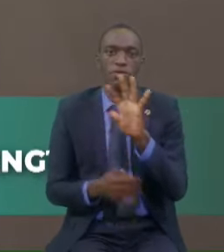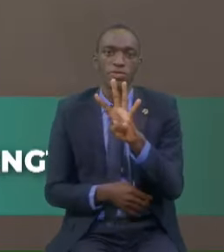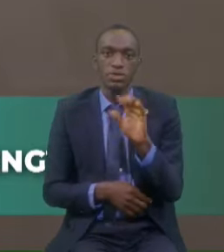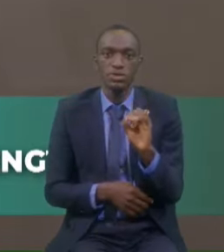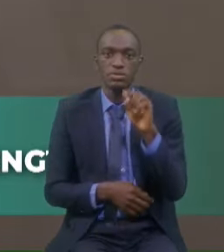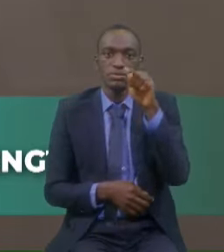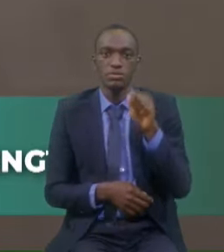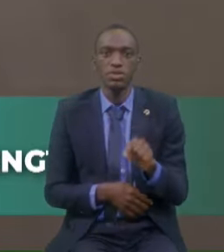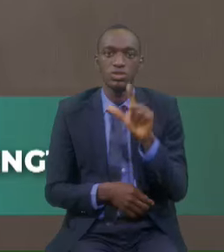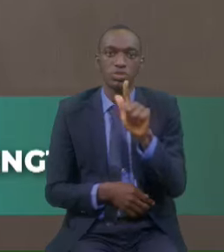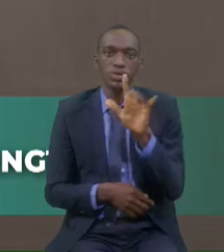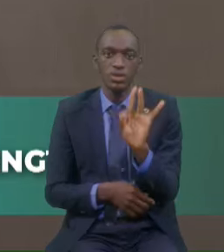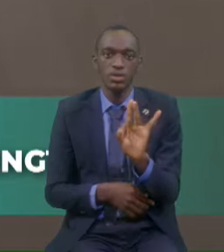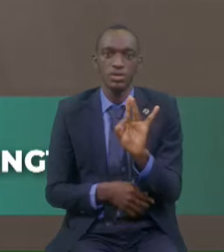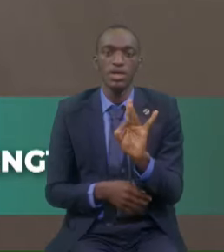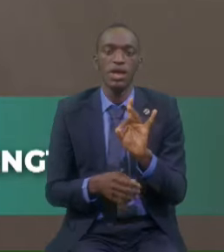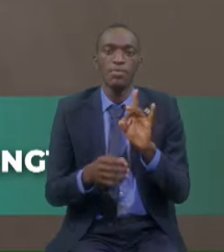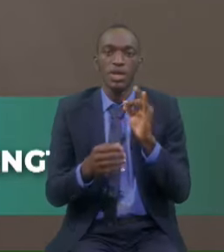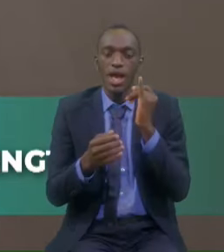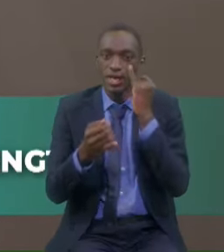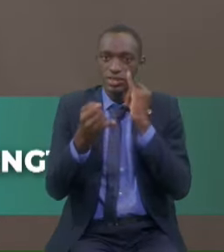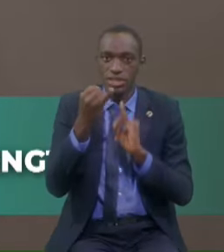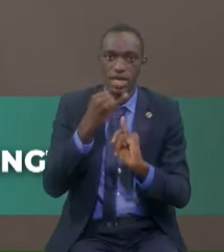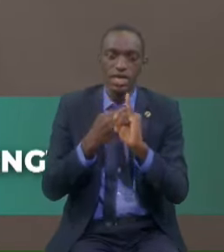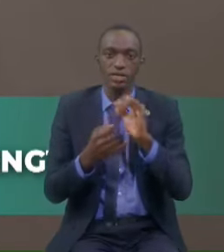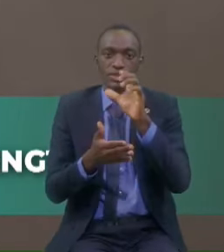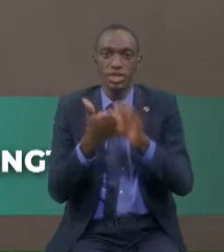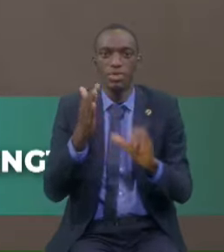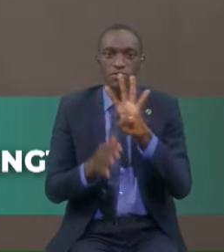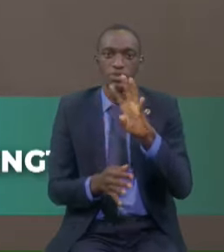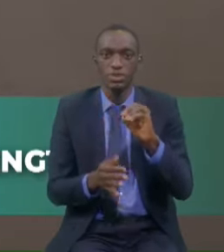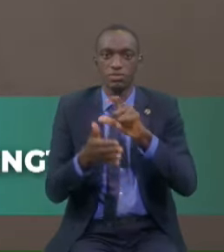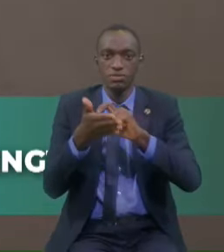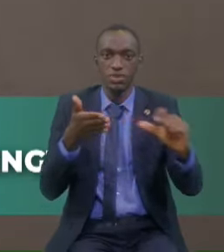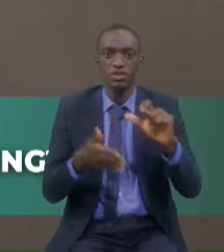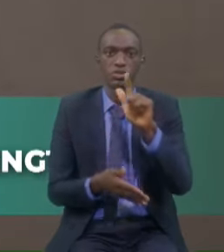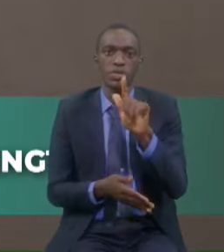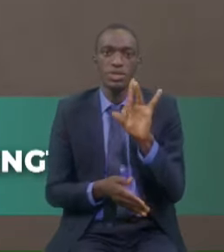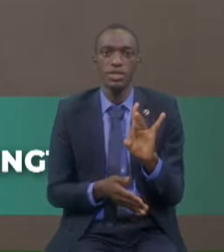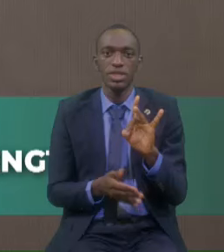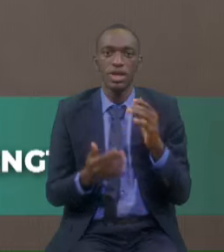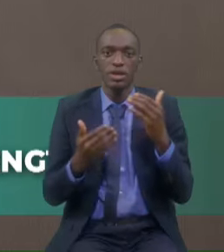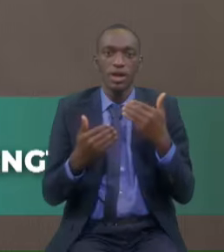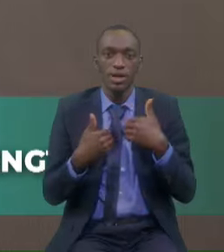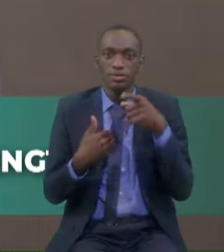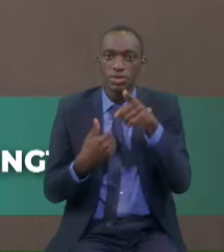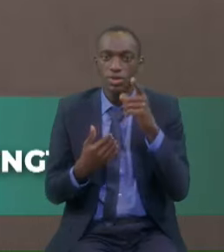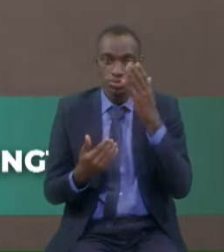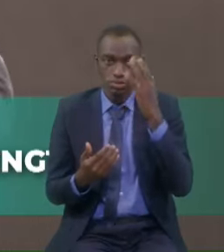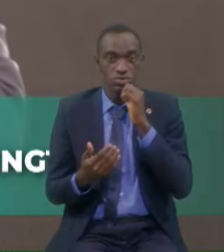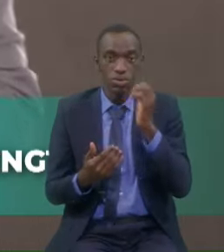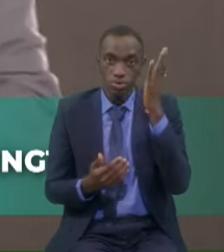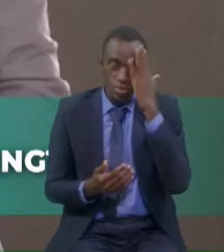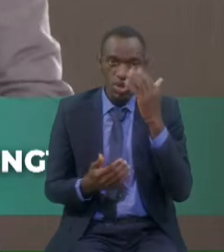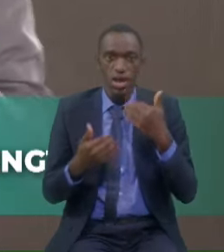Isaiah chapter 40, verse 28. Hast thou not known, hast thou not heard, that